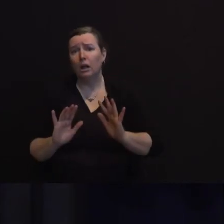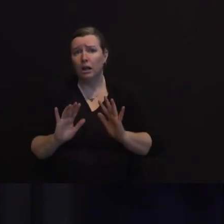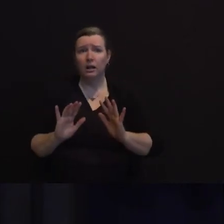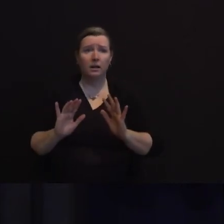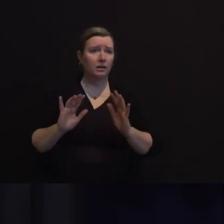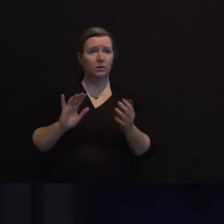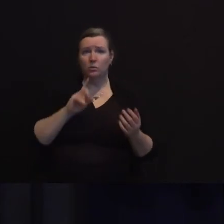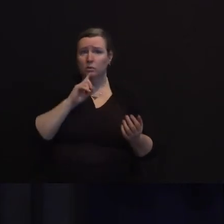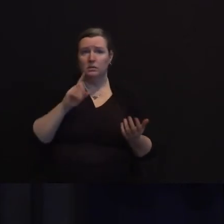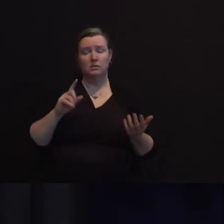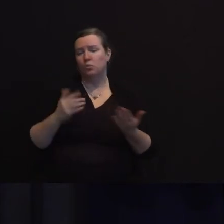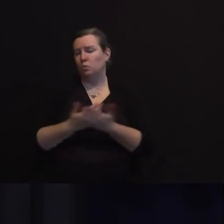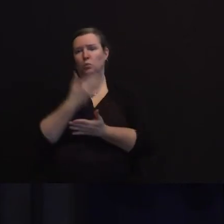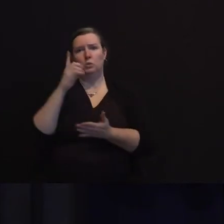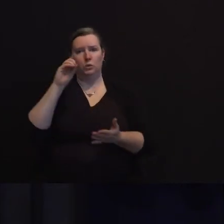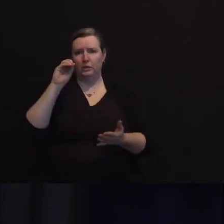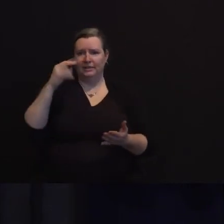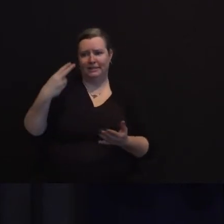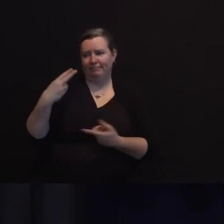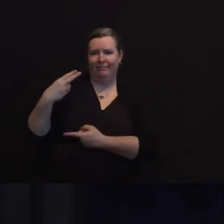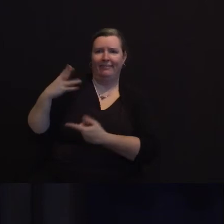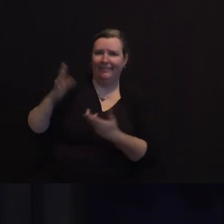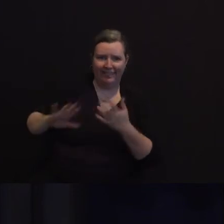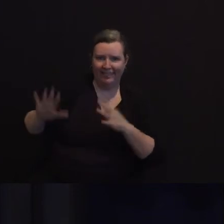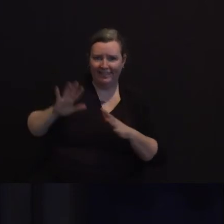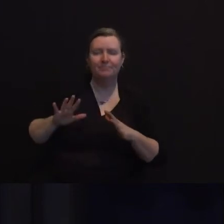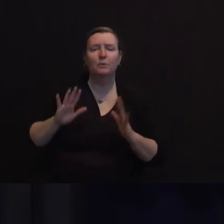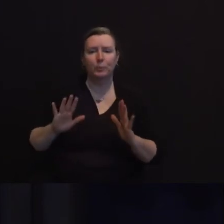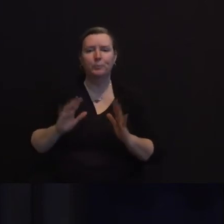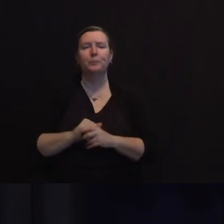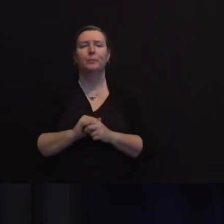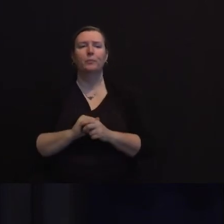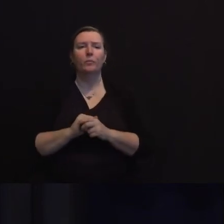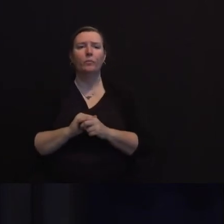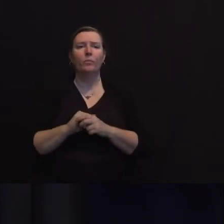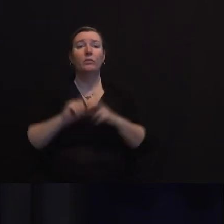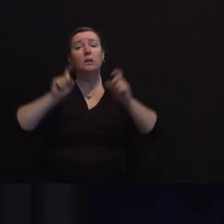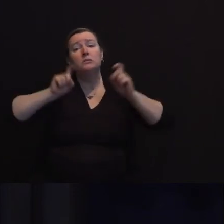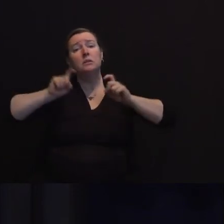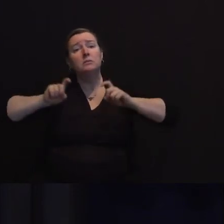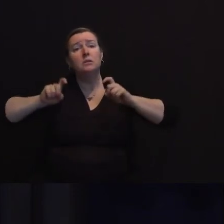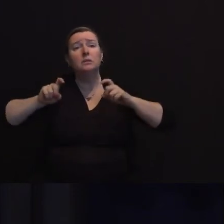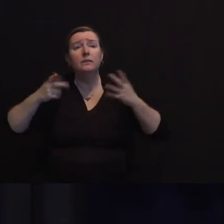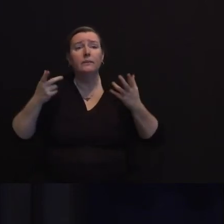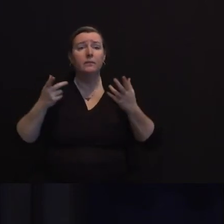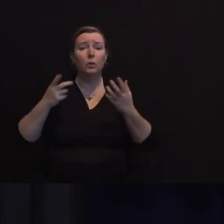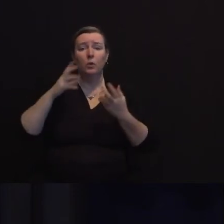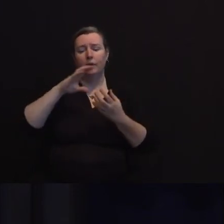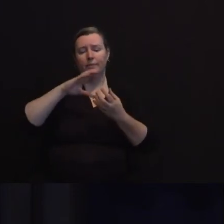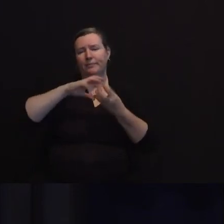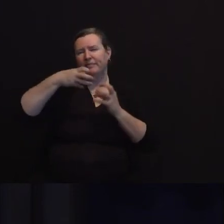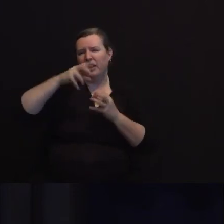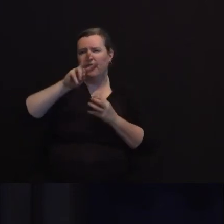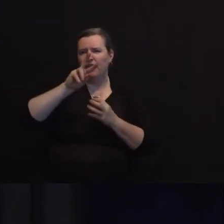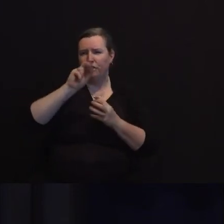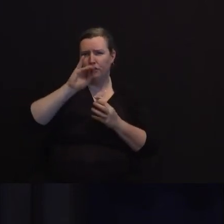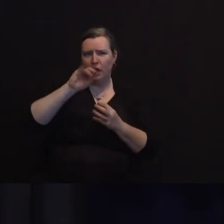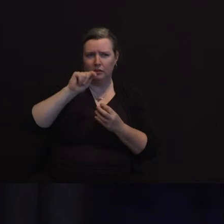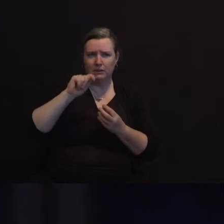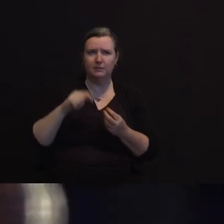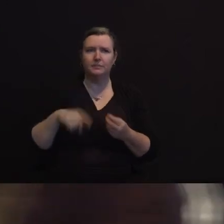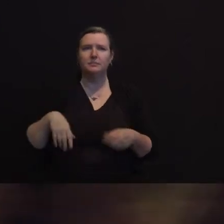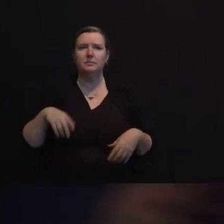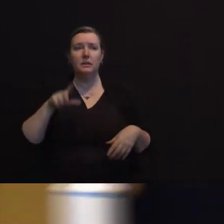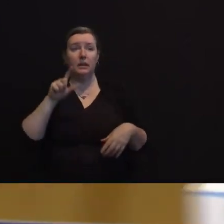Testing on the variants. I know that our lab can test. I don't know how often how they do the sampling. Yeah,